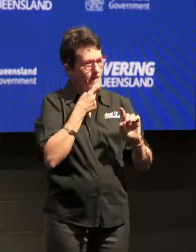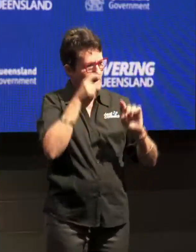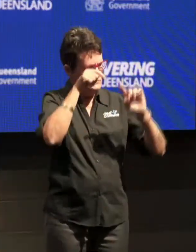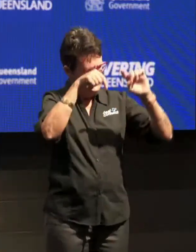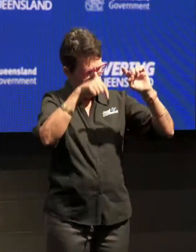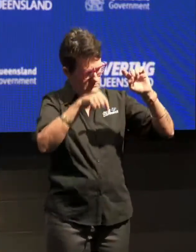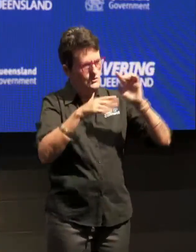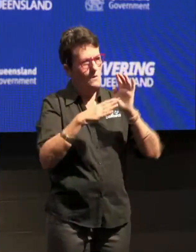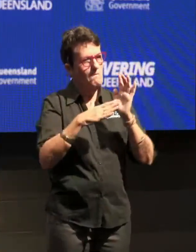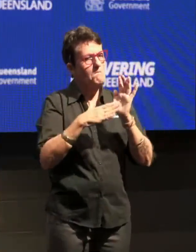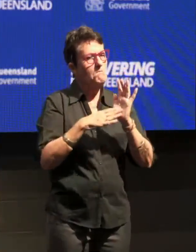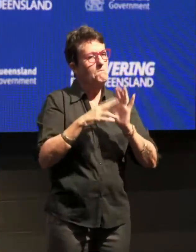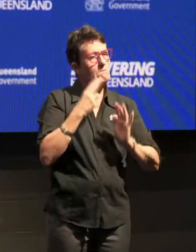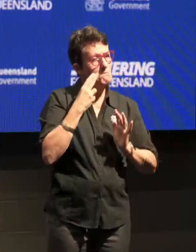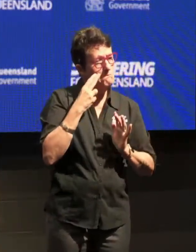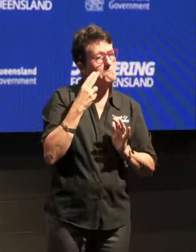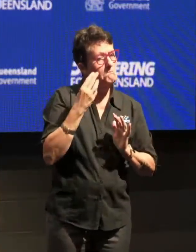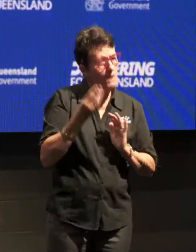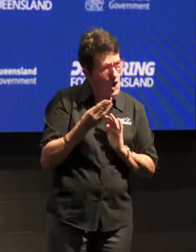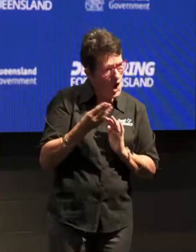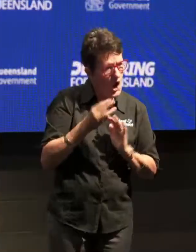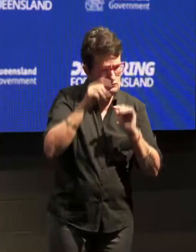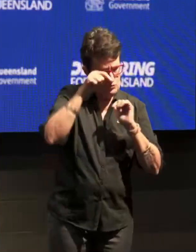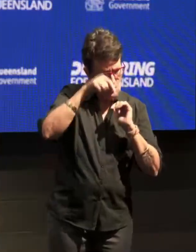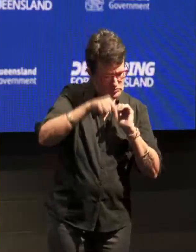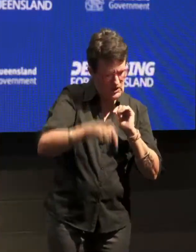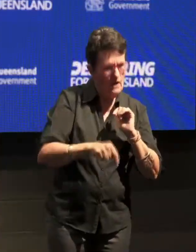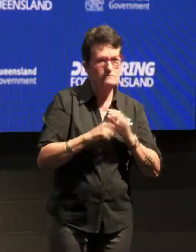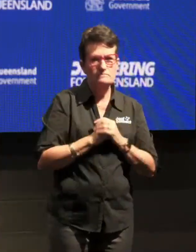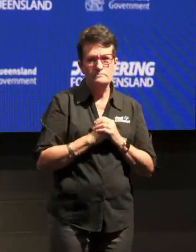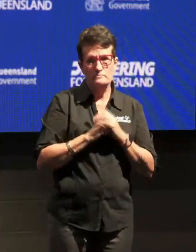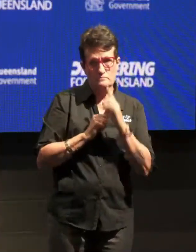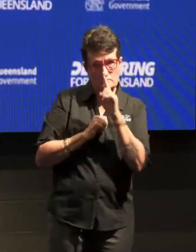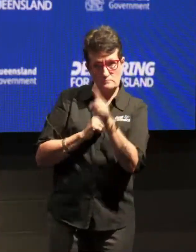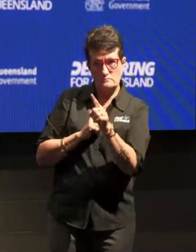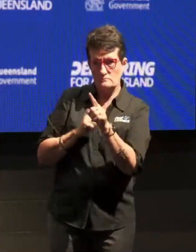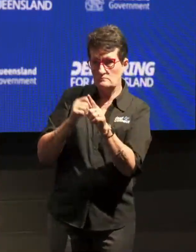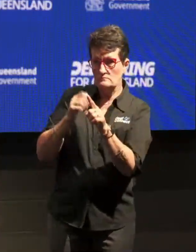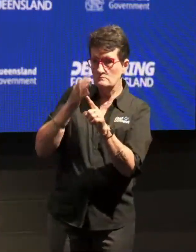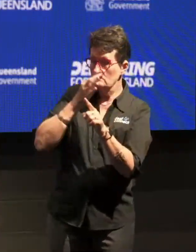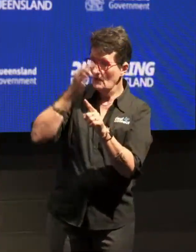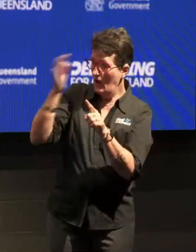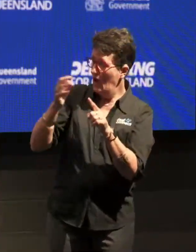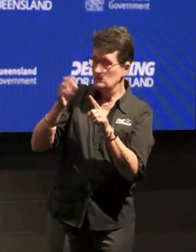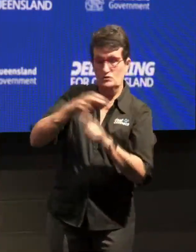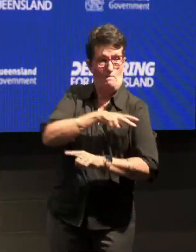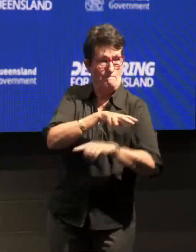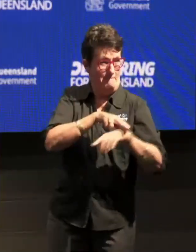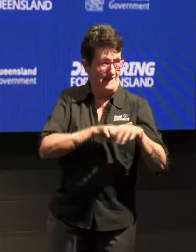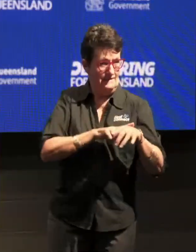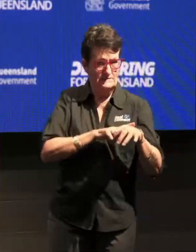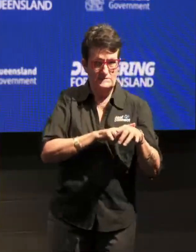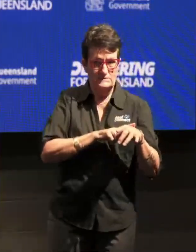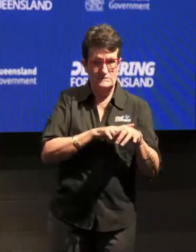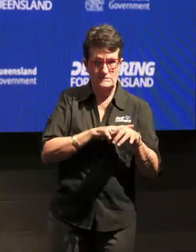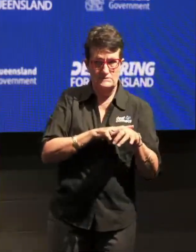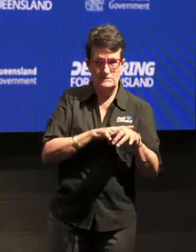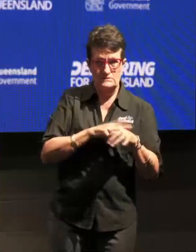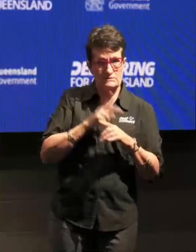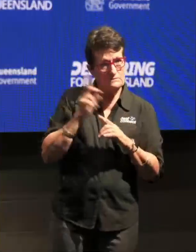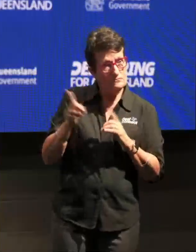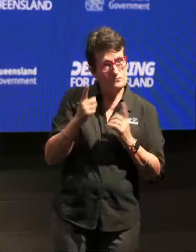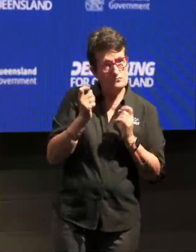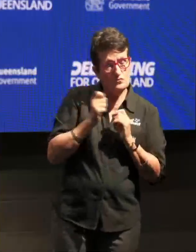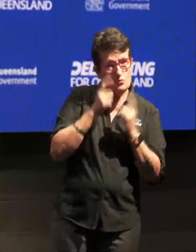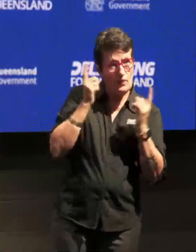then Mackay as we get further down the coast. Just maybe a question for police on, are we aware of